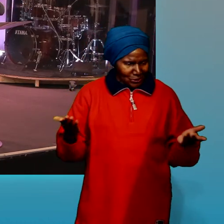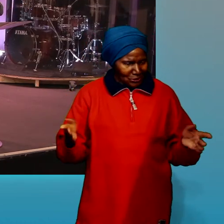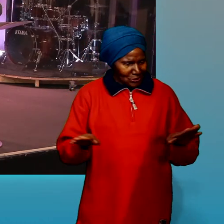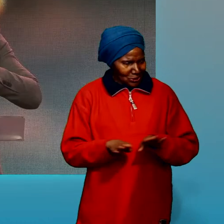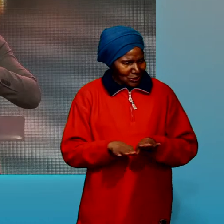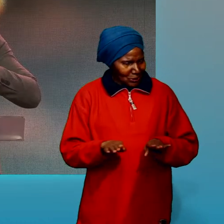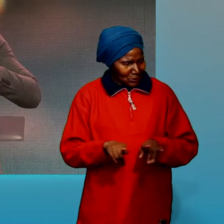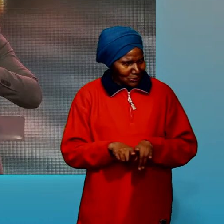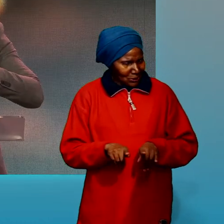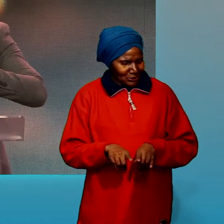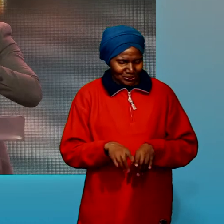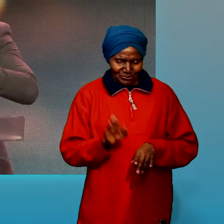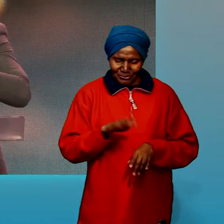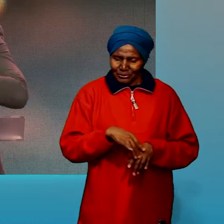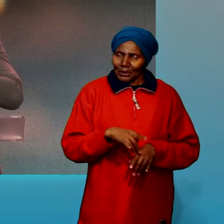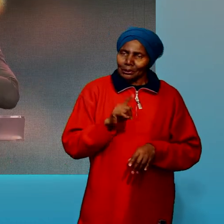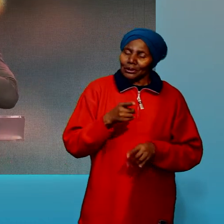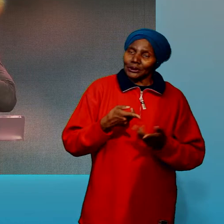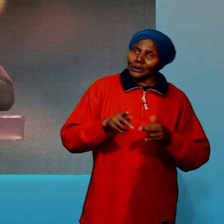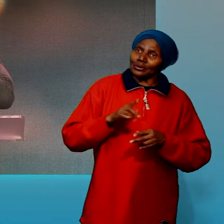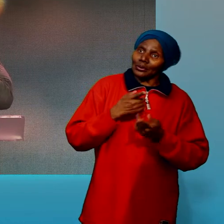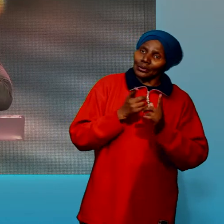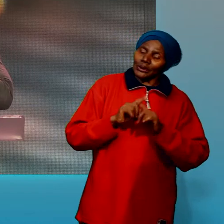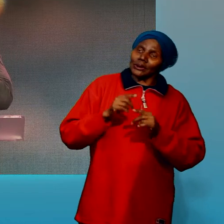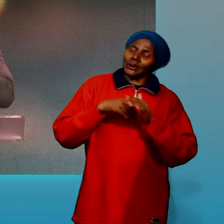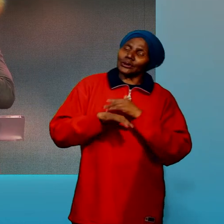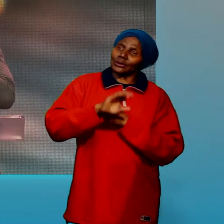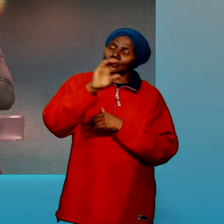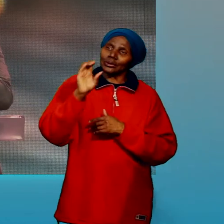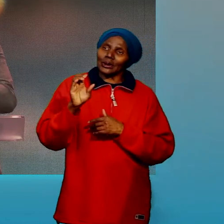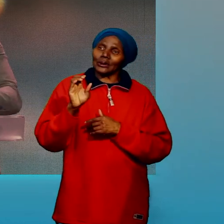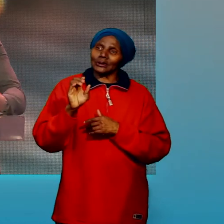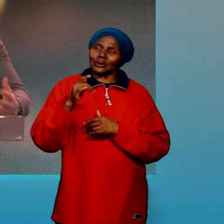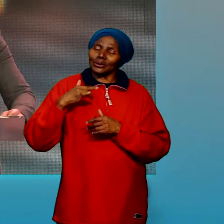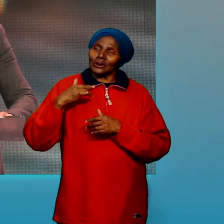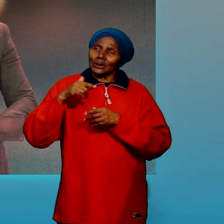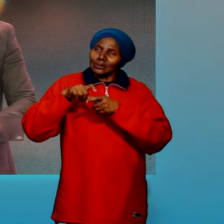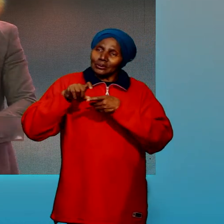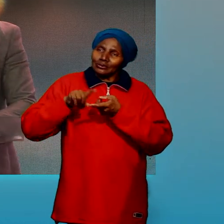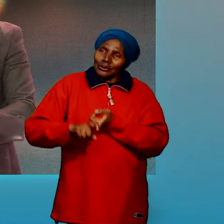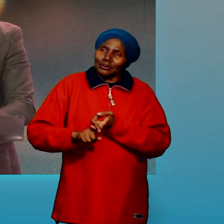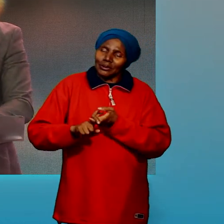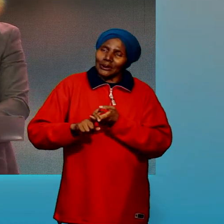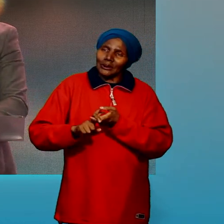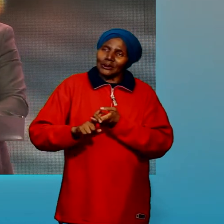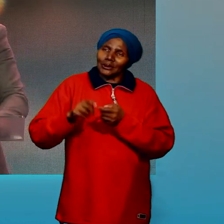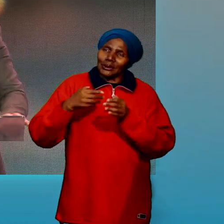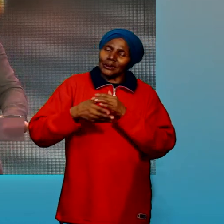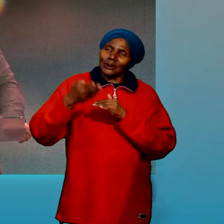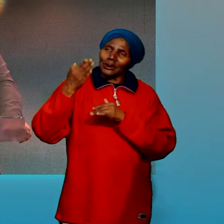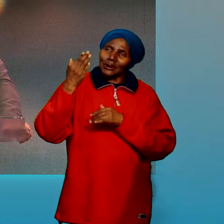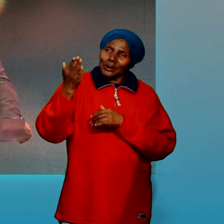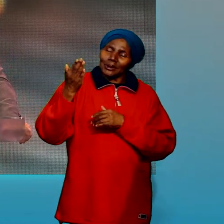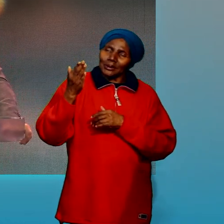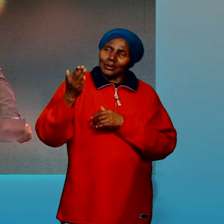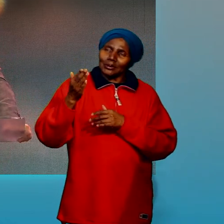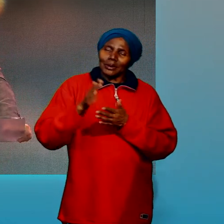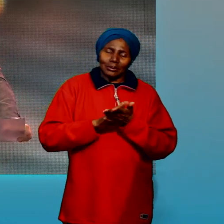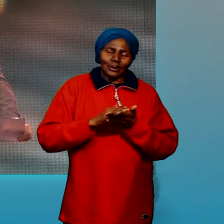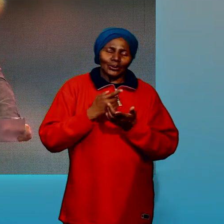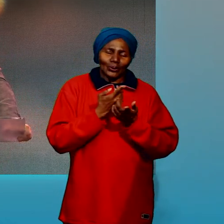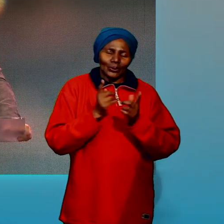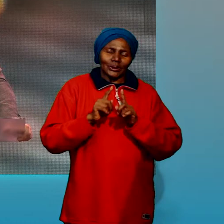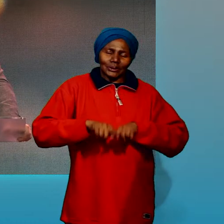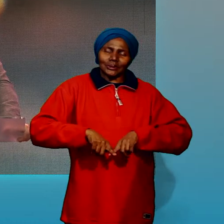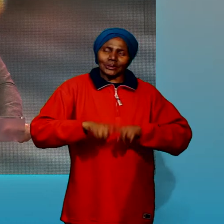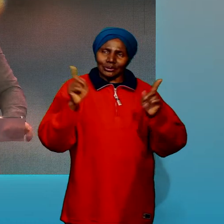in Christ, if we are abiding in Him, we have something that is different, and we are able then